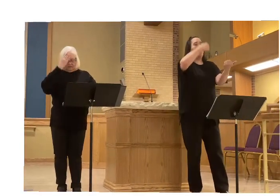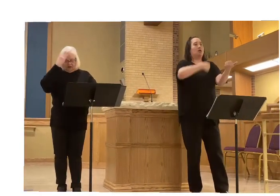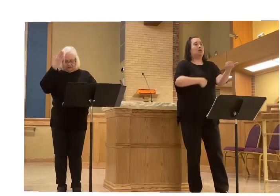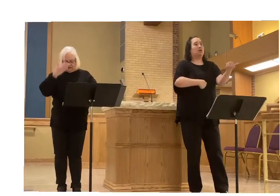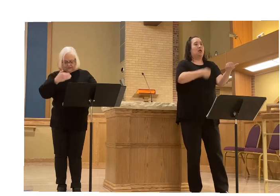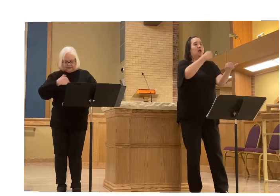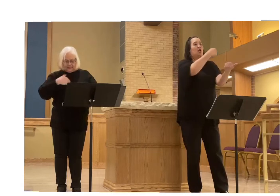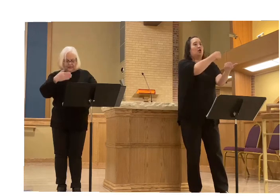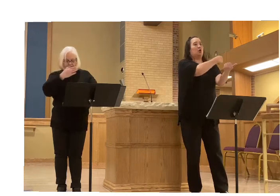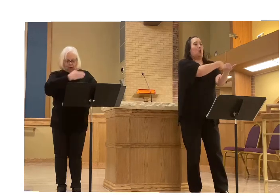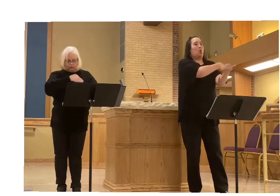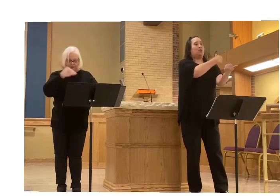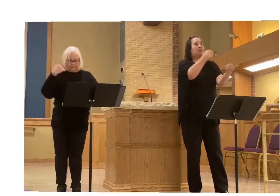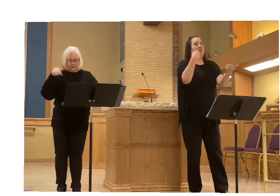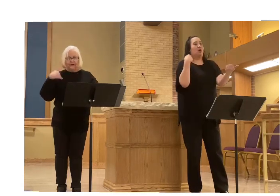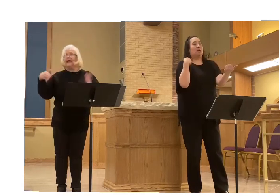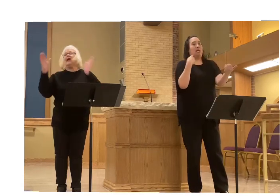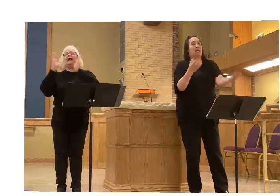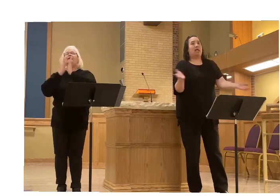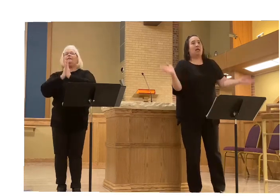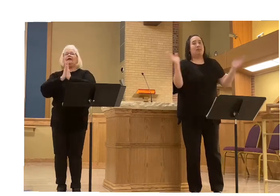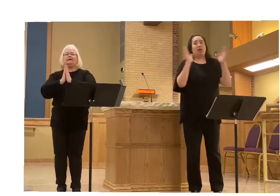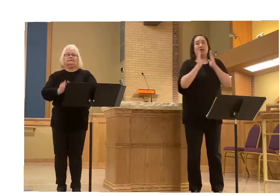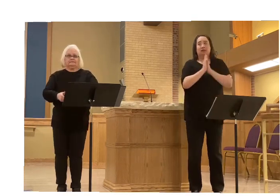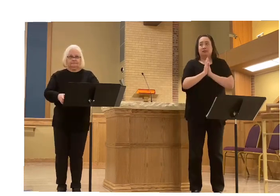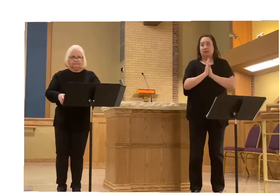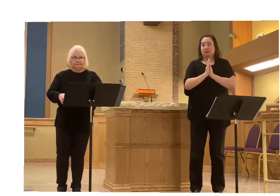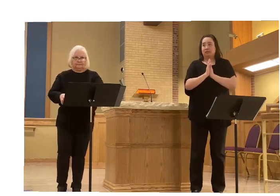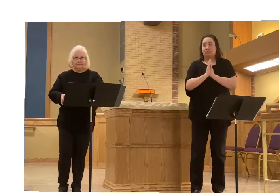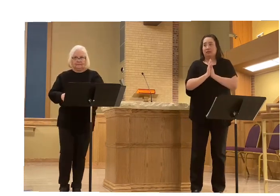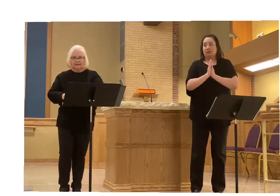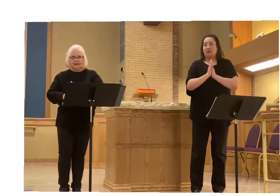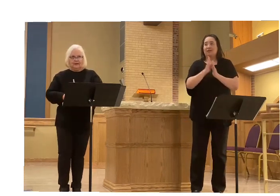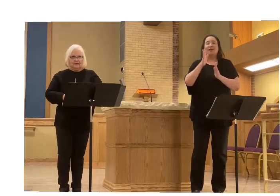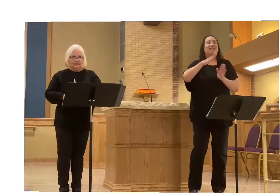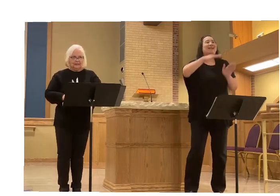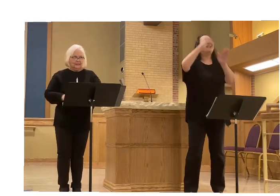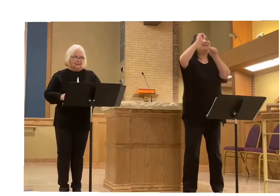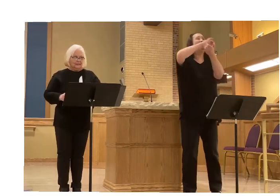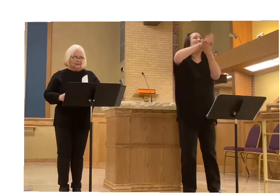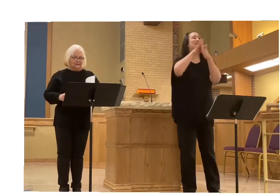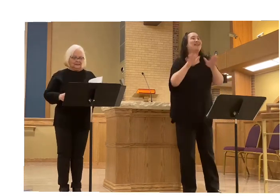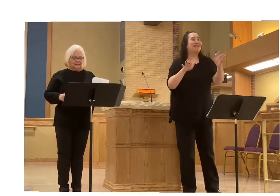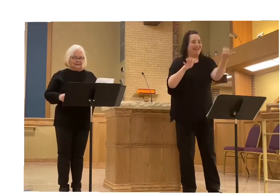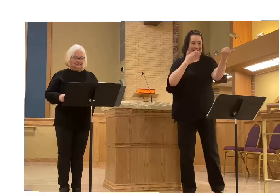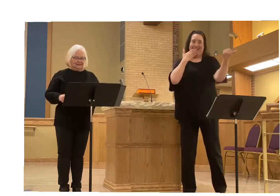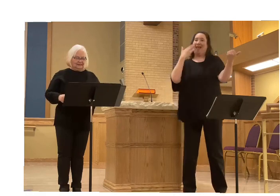Son, and the Holy Spirit. Go in peace.